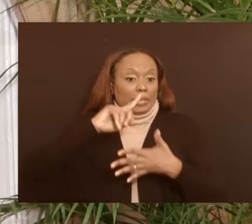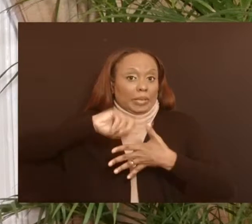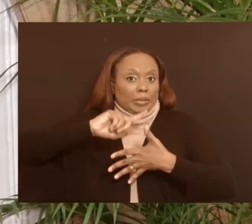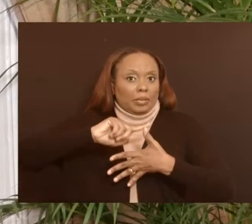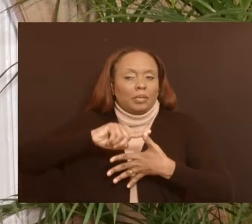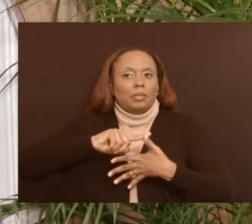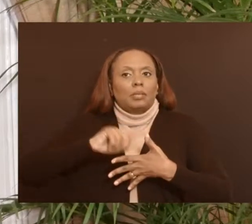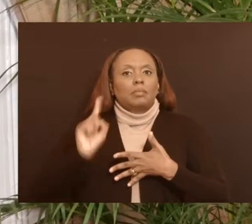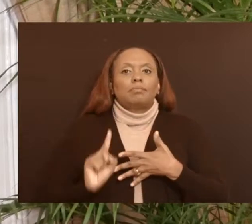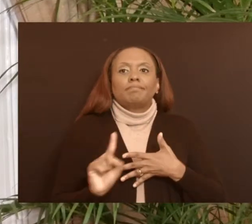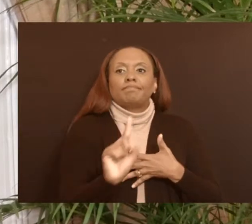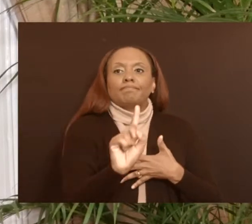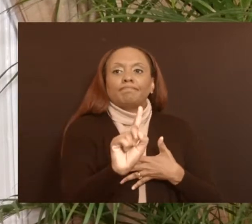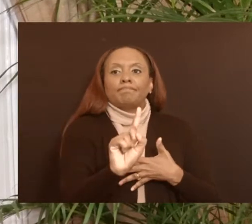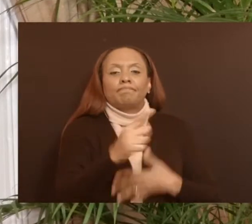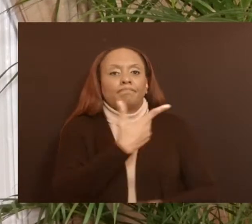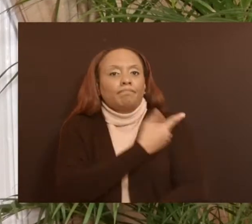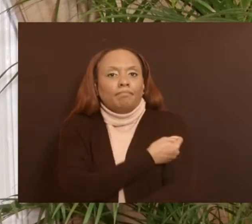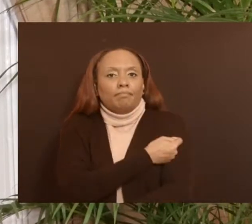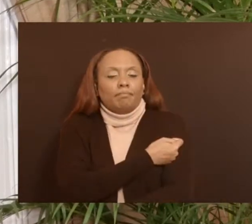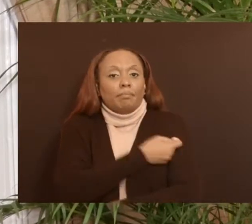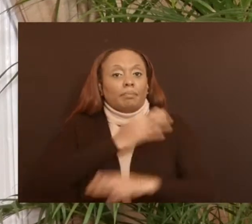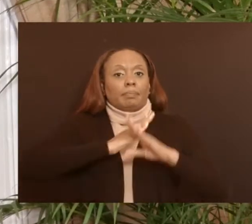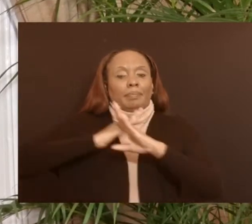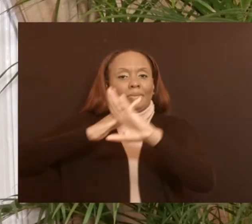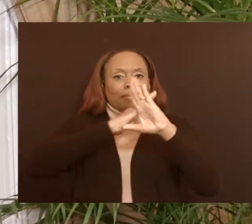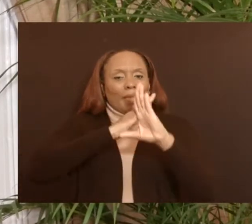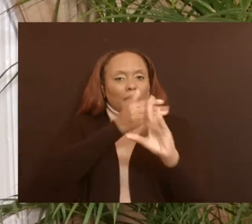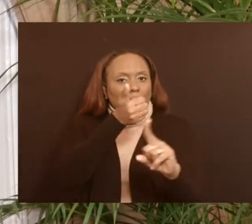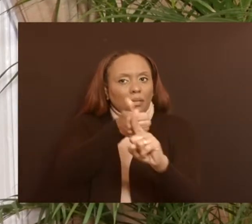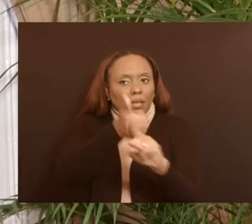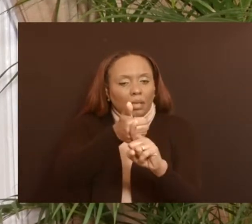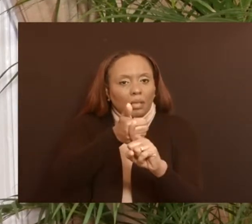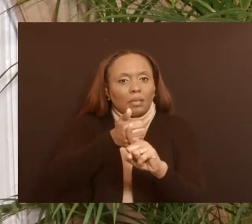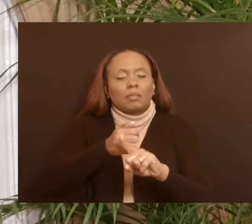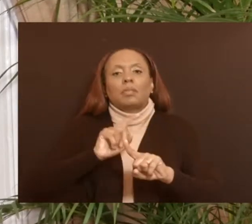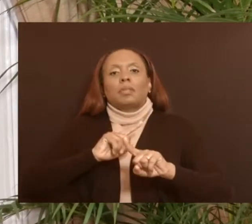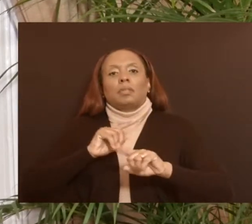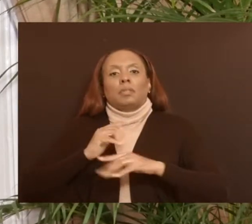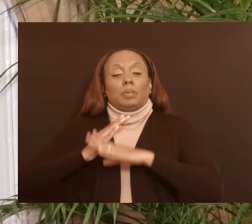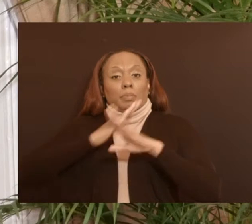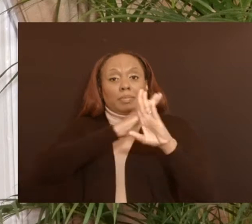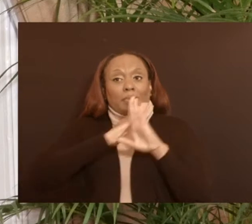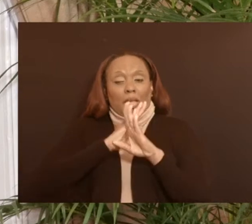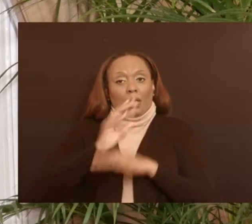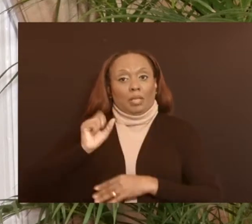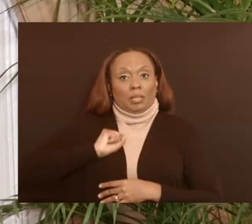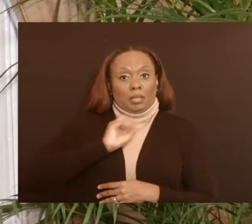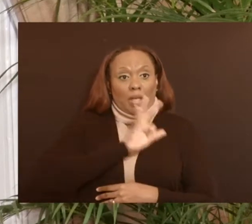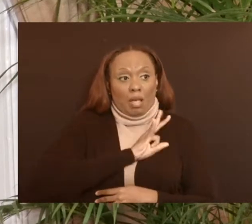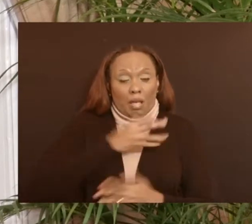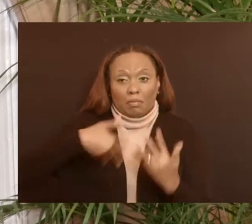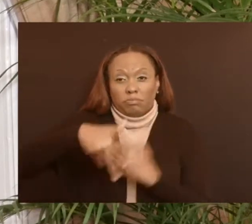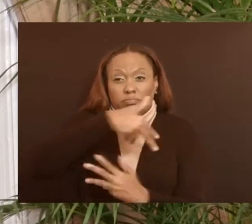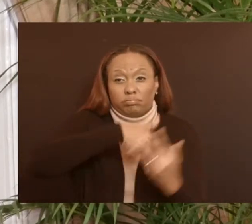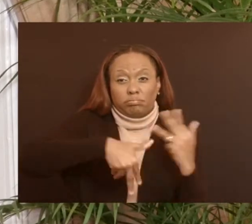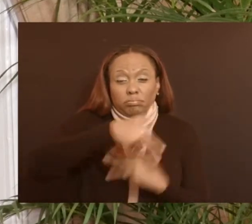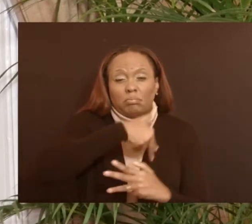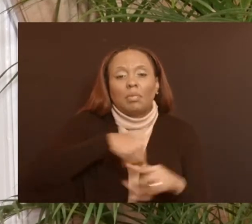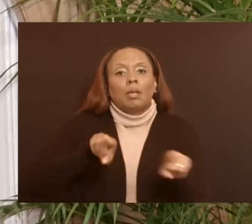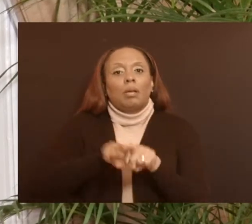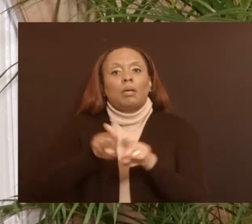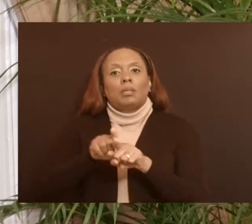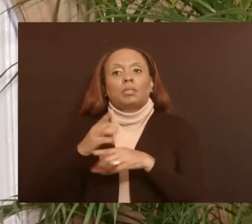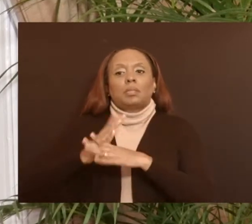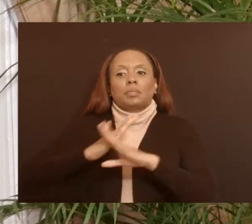be vaccinated to protect not only yourselves, the staff around you, but in particular the clients that